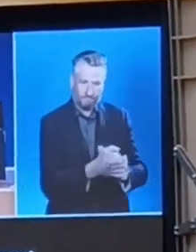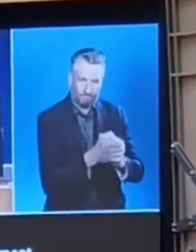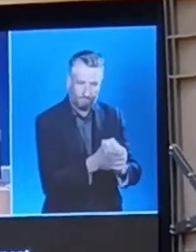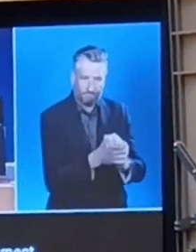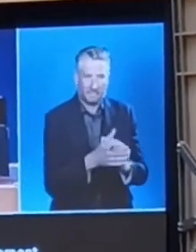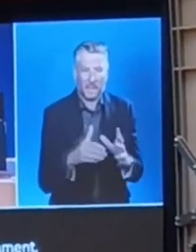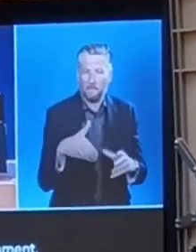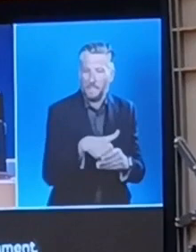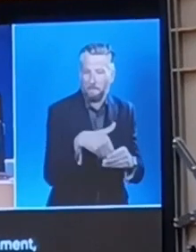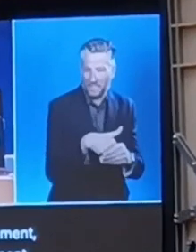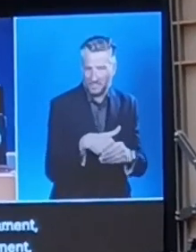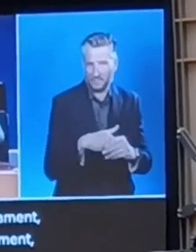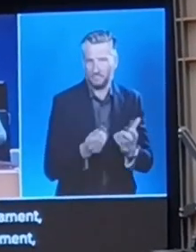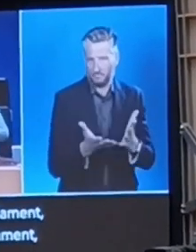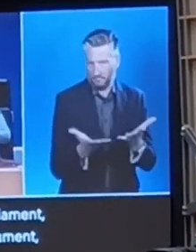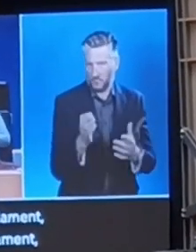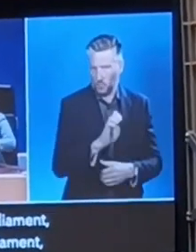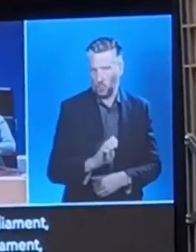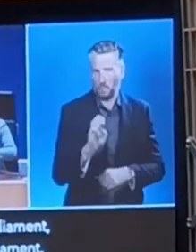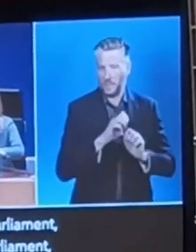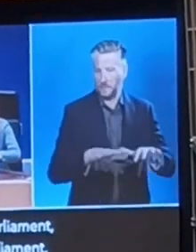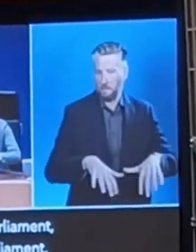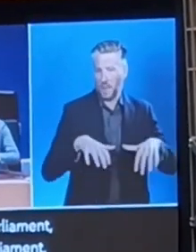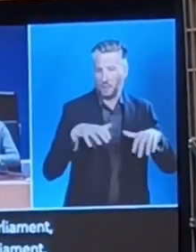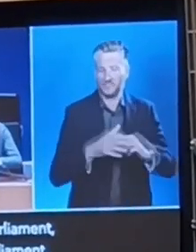representatives of the European Commission,